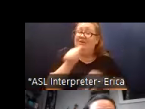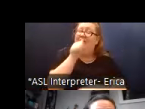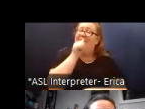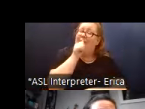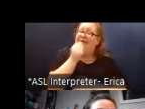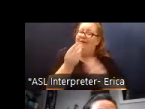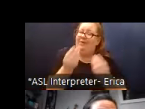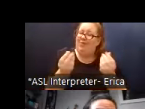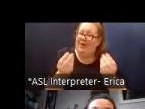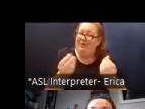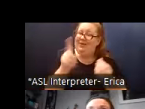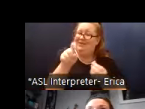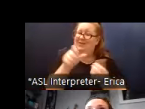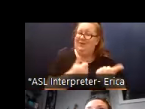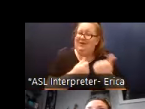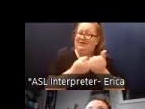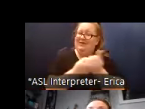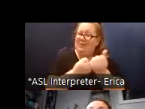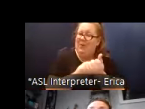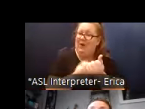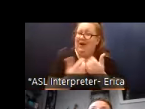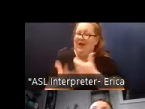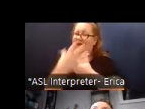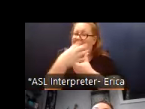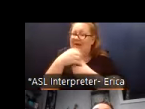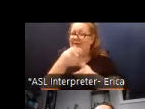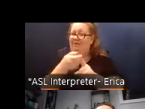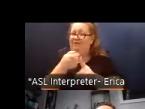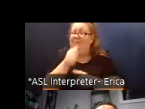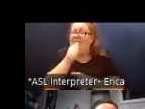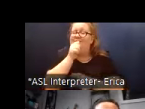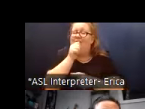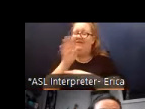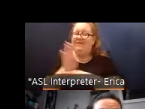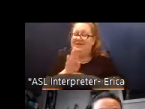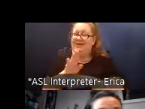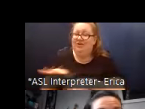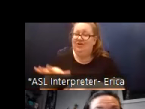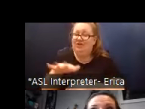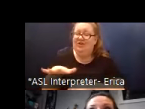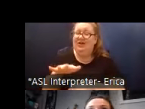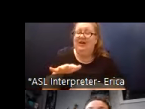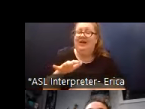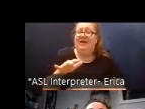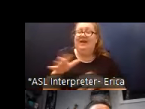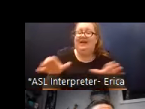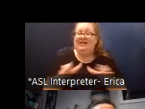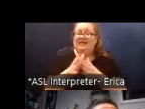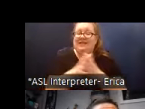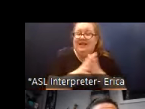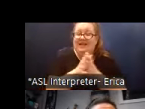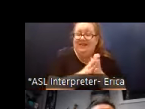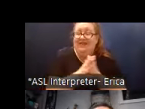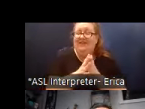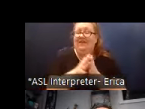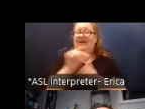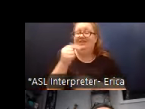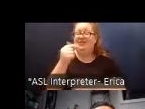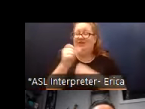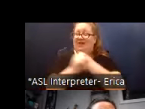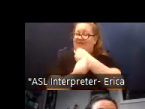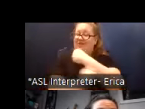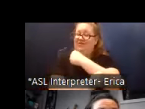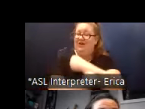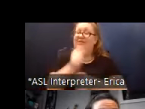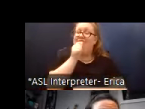some level of support and engagement from the private sector, incentivizing green infrastructure on private properties. So that's